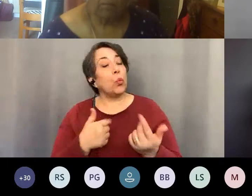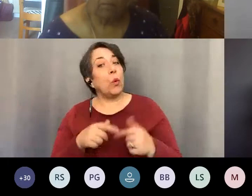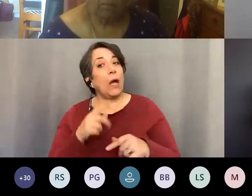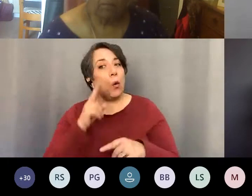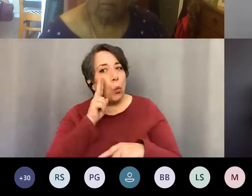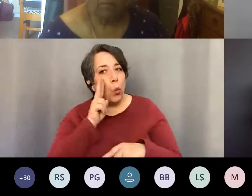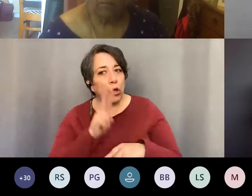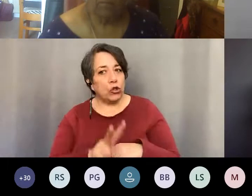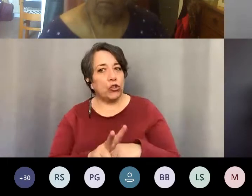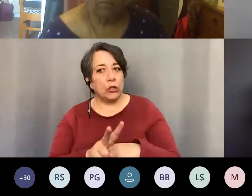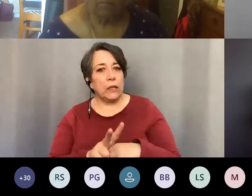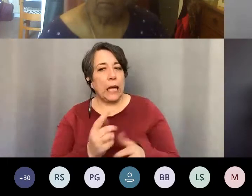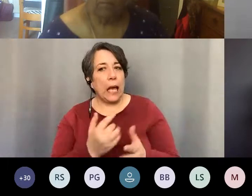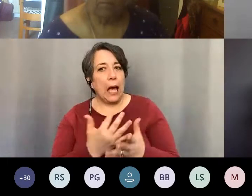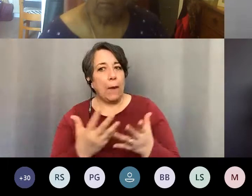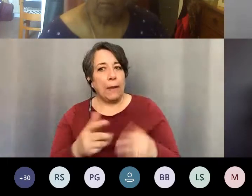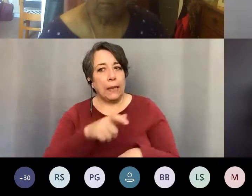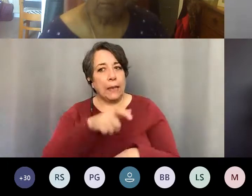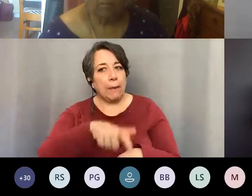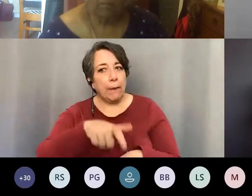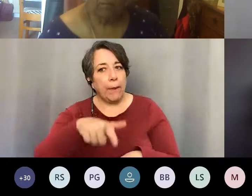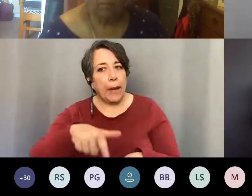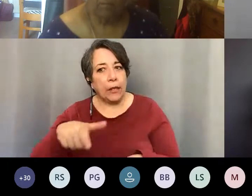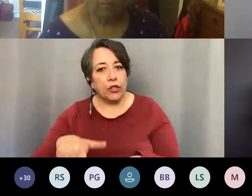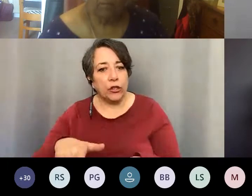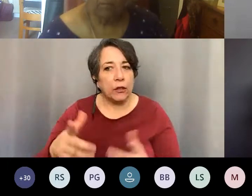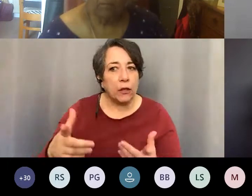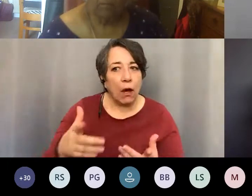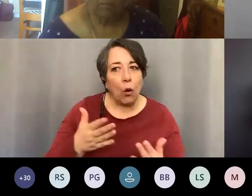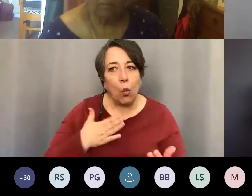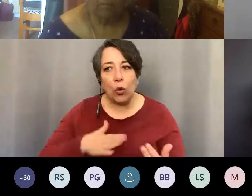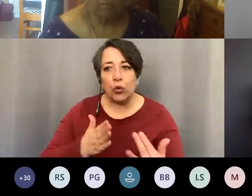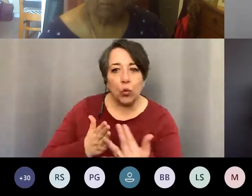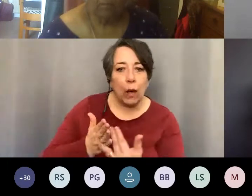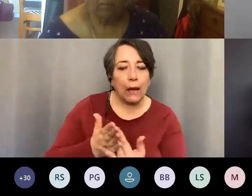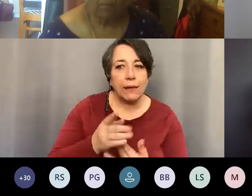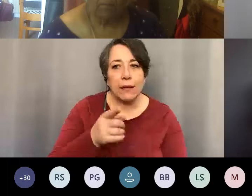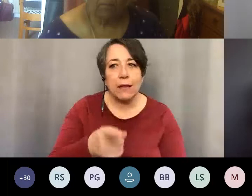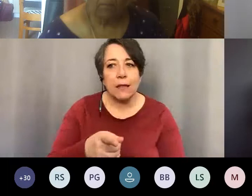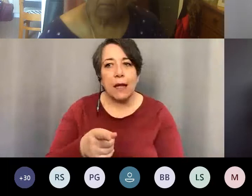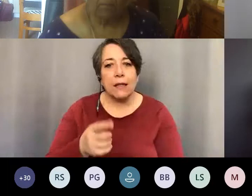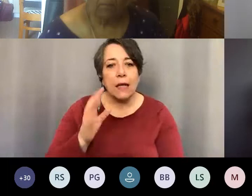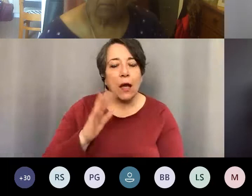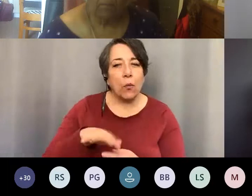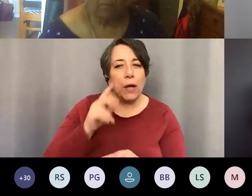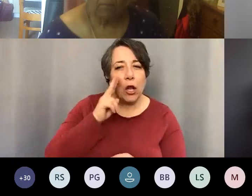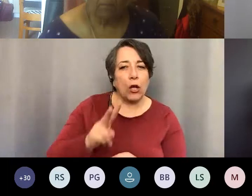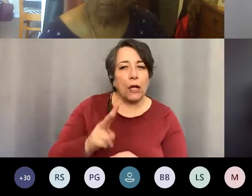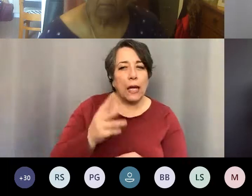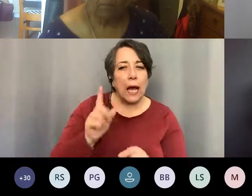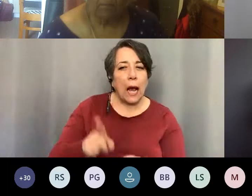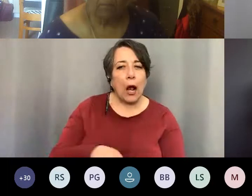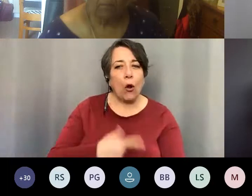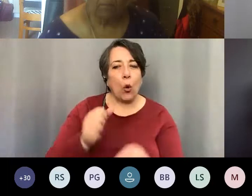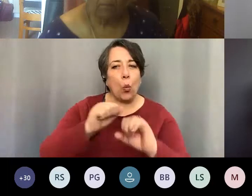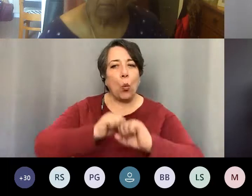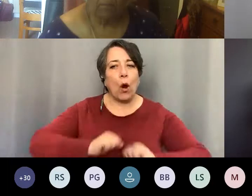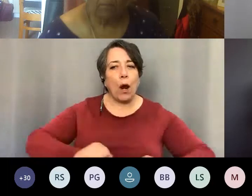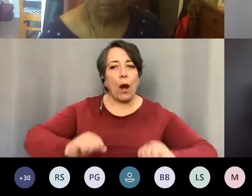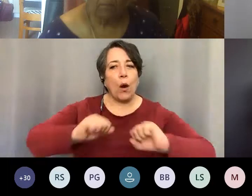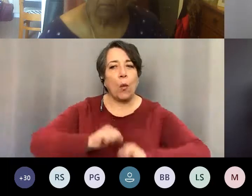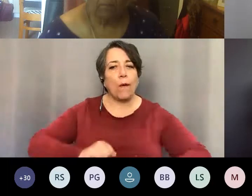re-access, and then we're monitoring the waiting times. So just like if there was a face-to-face need, we